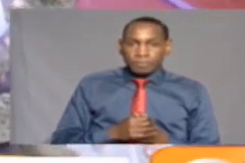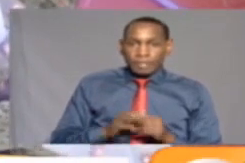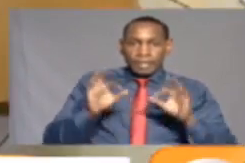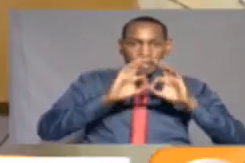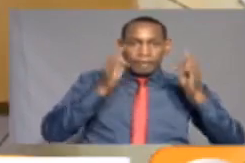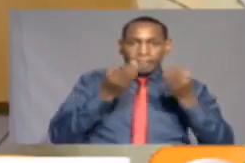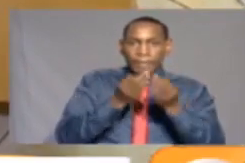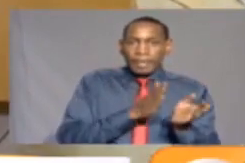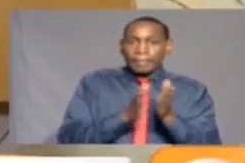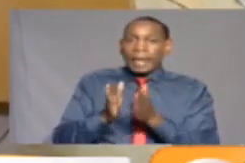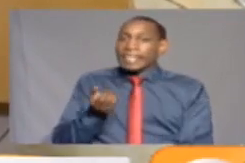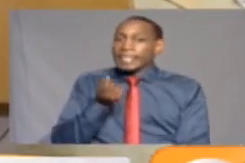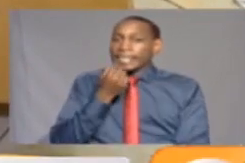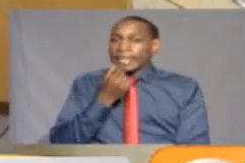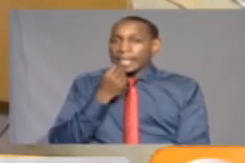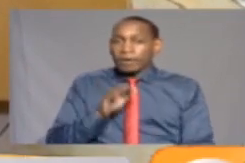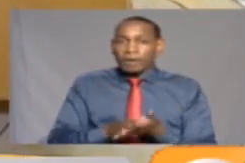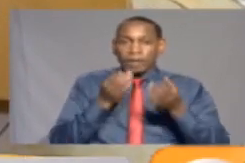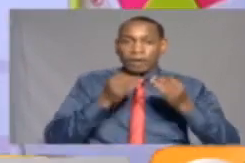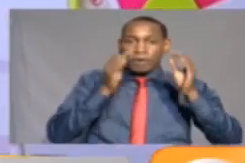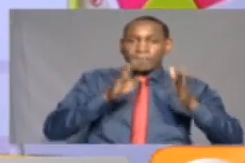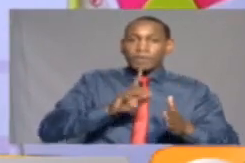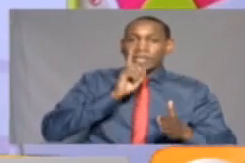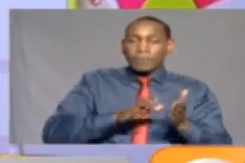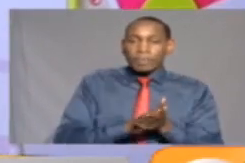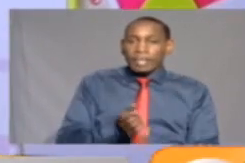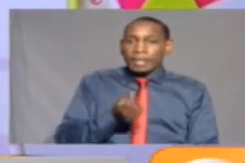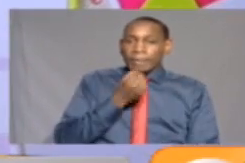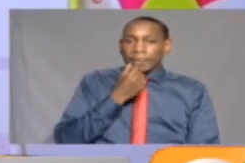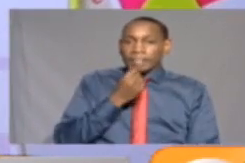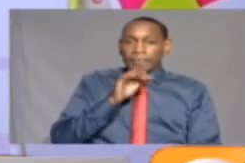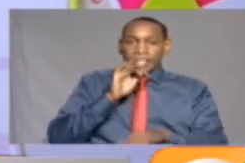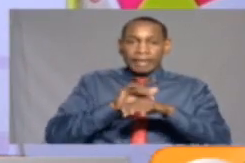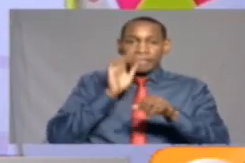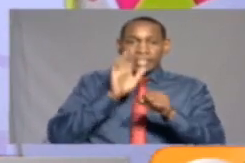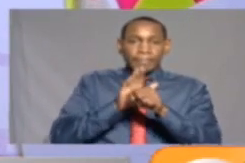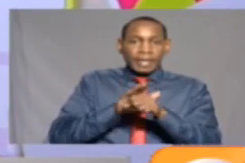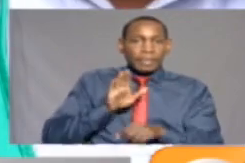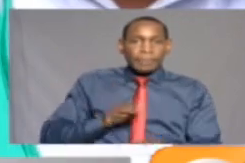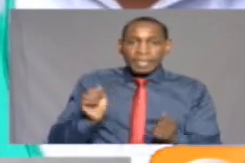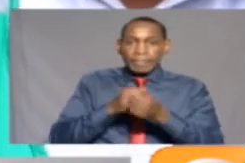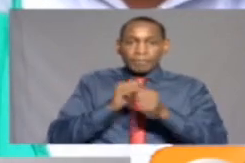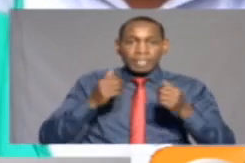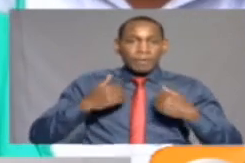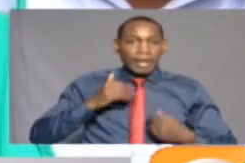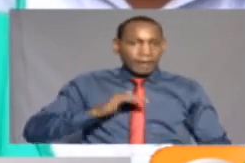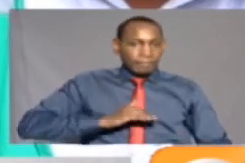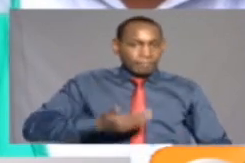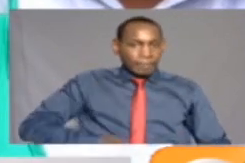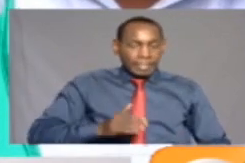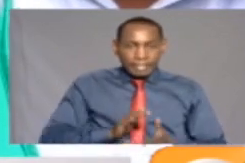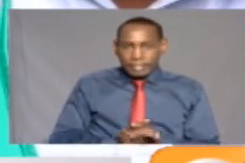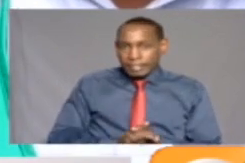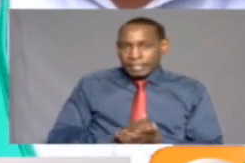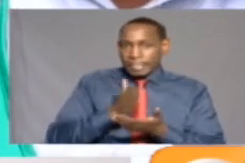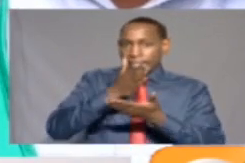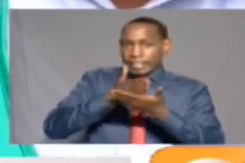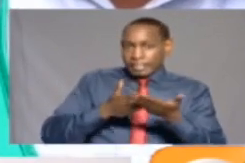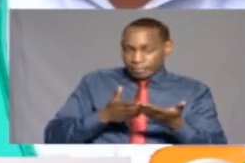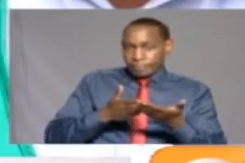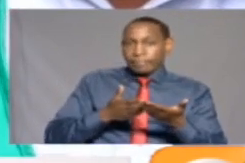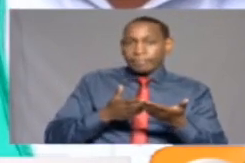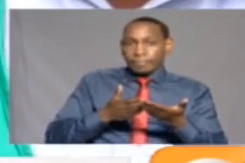Family planning pills. The officials said the pills have rendered several women infertile. We saw some of them that were claimed to